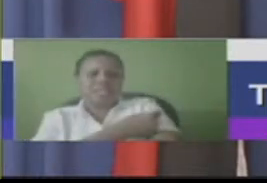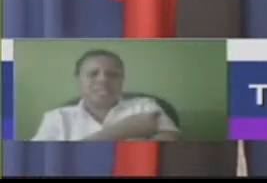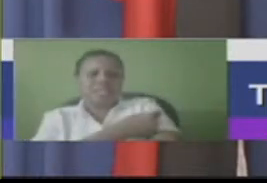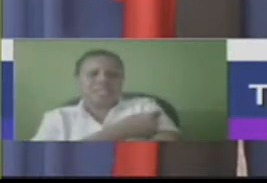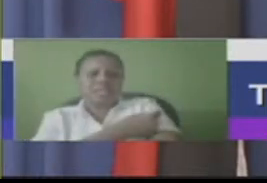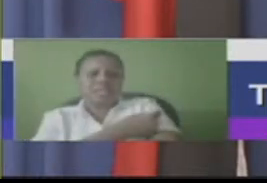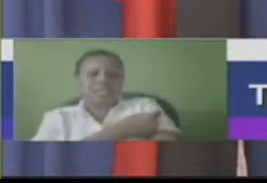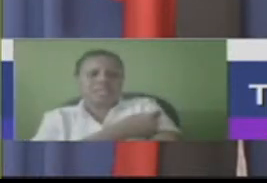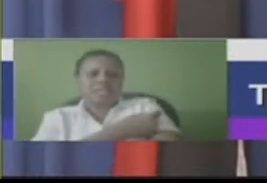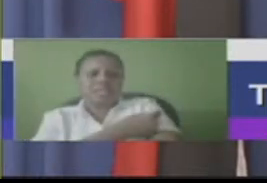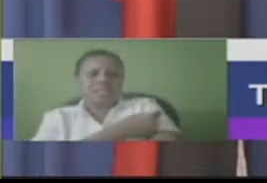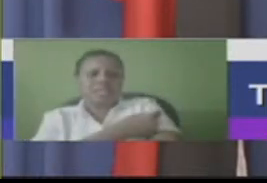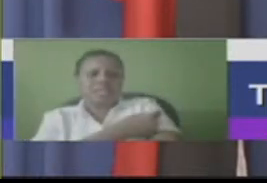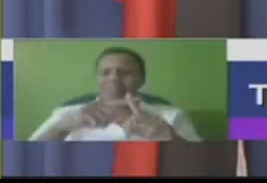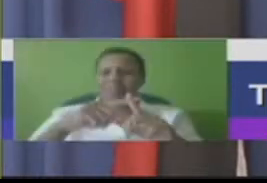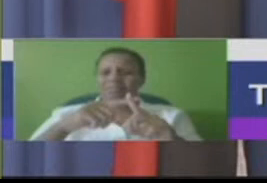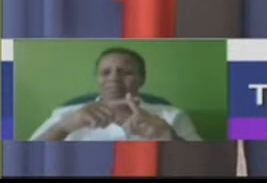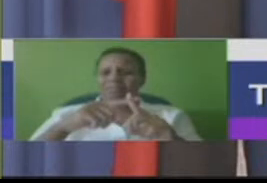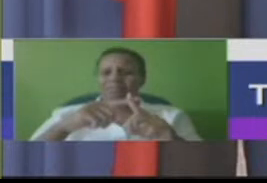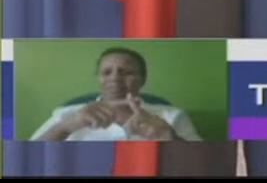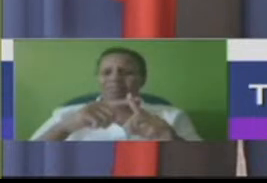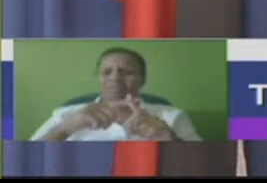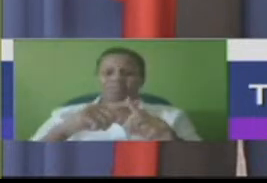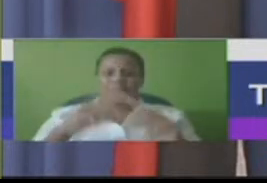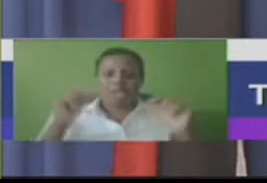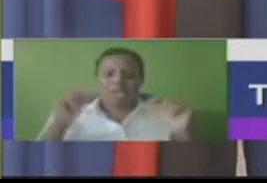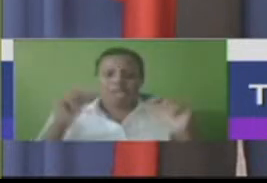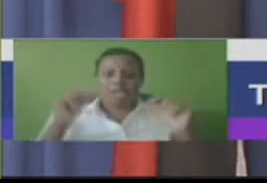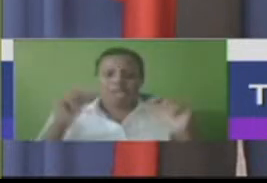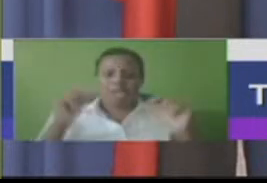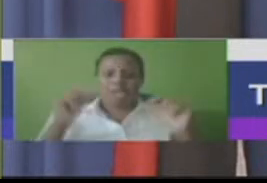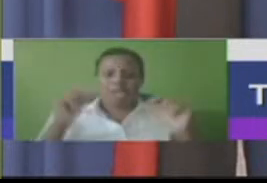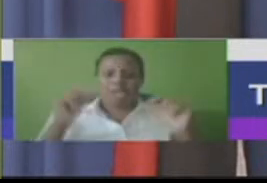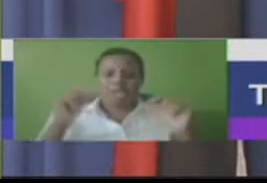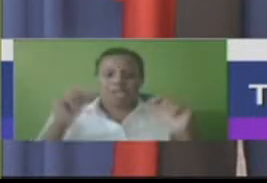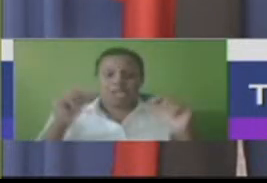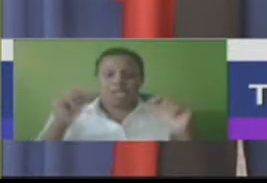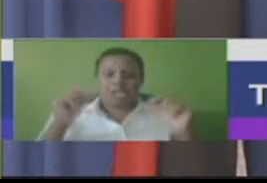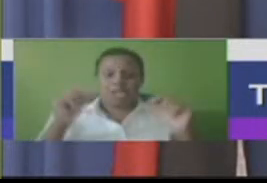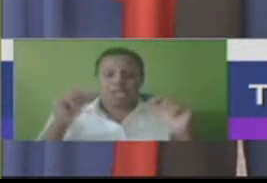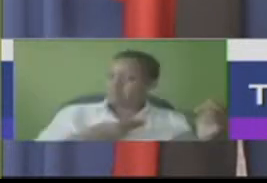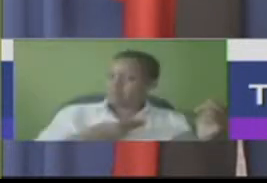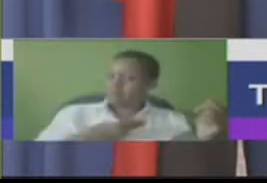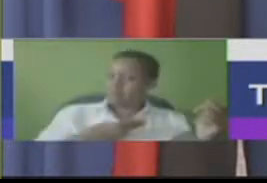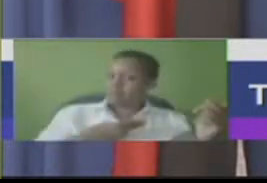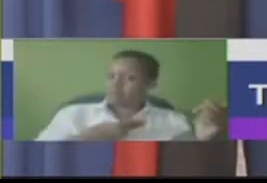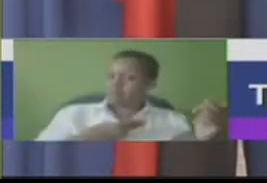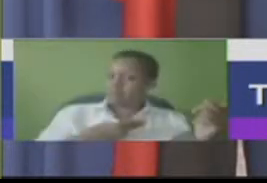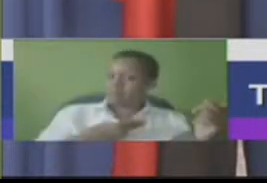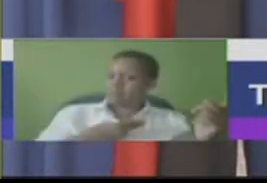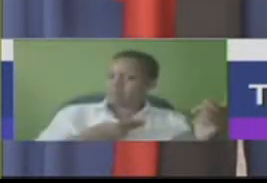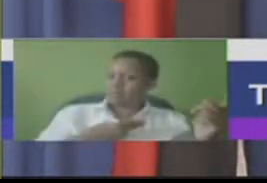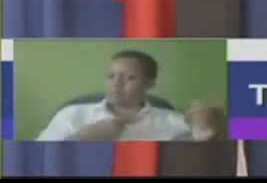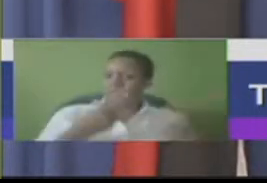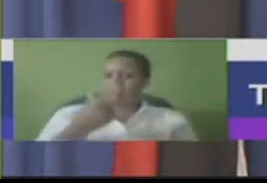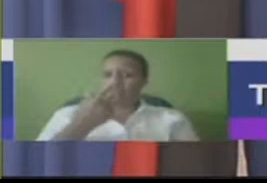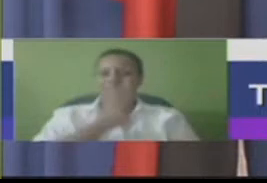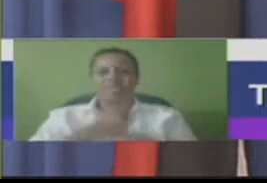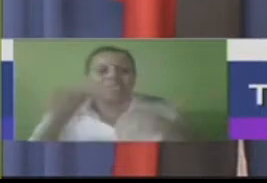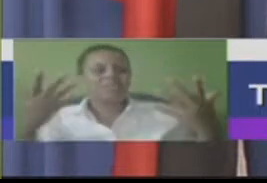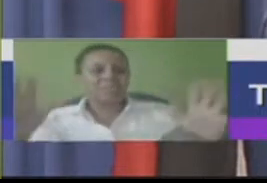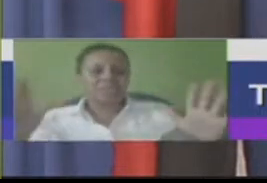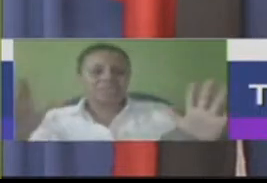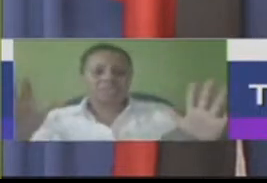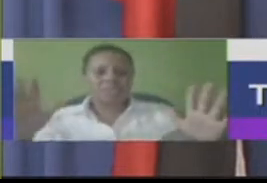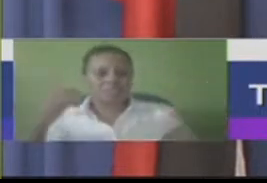really surprise us that there are instances where people have been vaccinated, had one dose, not fully vaccinated, and then